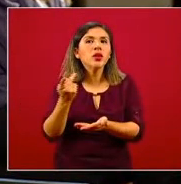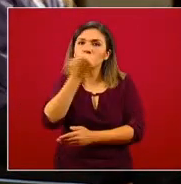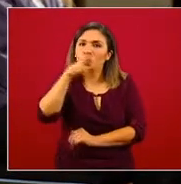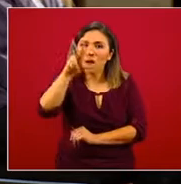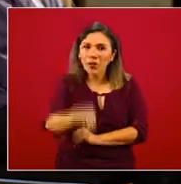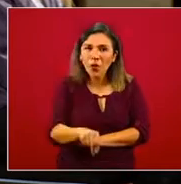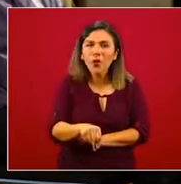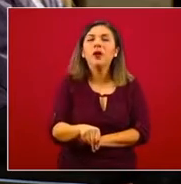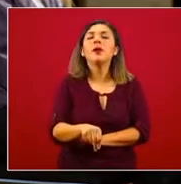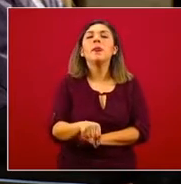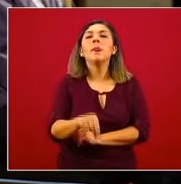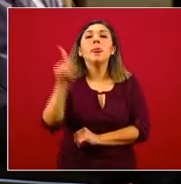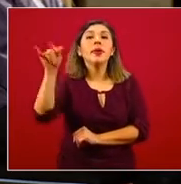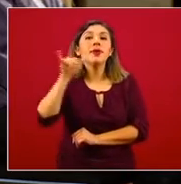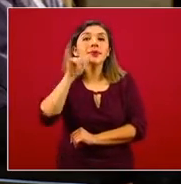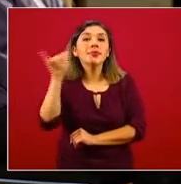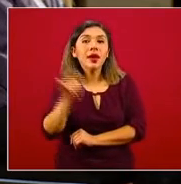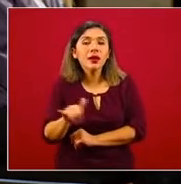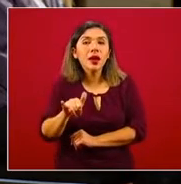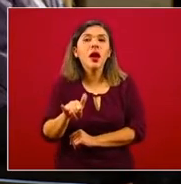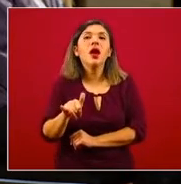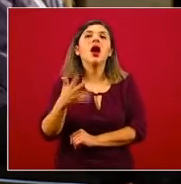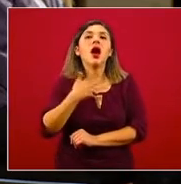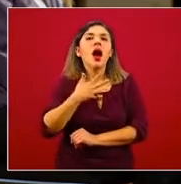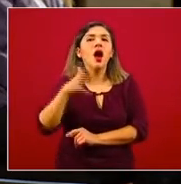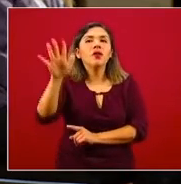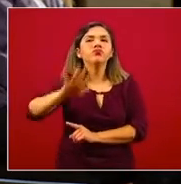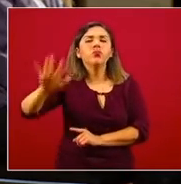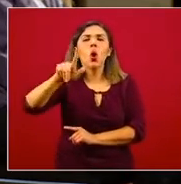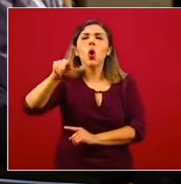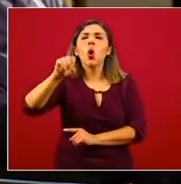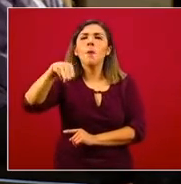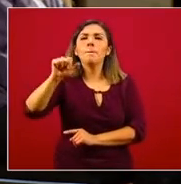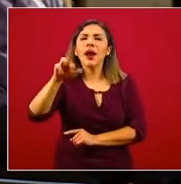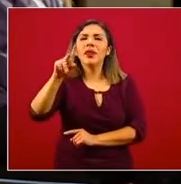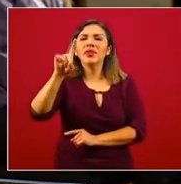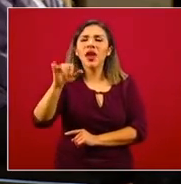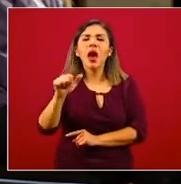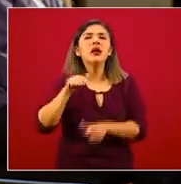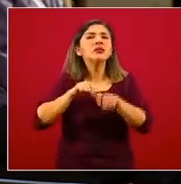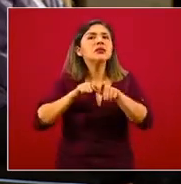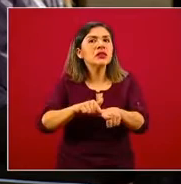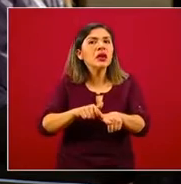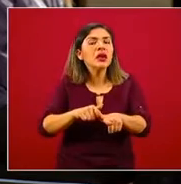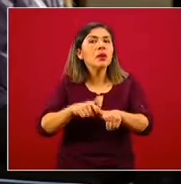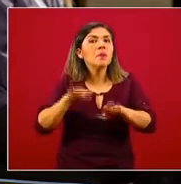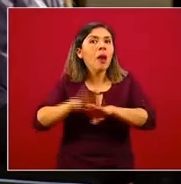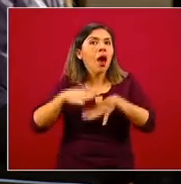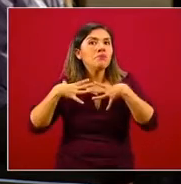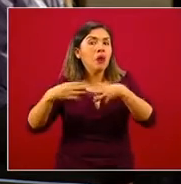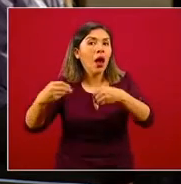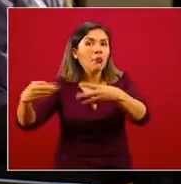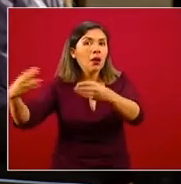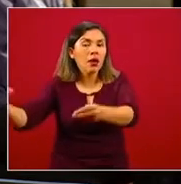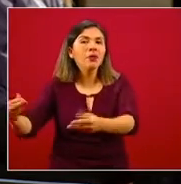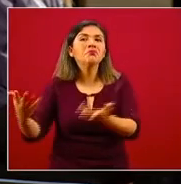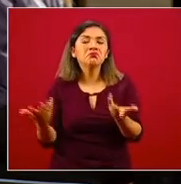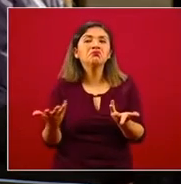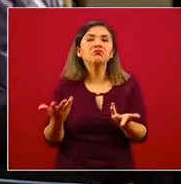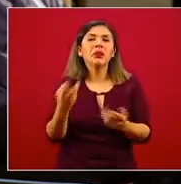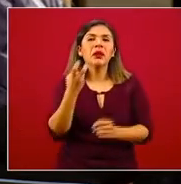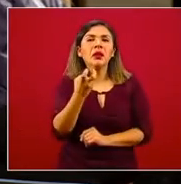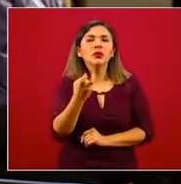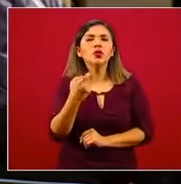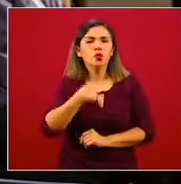escuelas. restricted En Italia, access to pues está esta schools región de again. Lombardía donde In sigue Italy, we también have sin the la region pandemia. of the Entonces, north